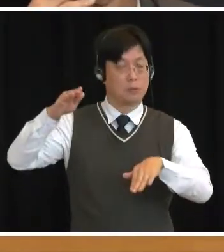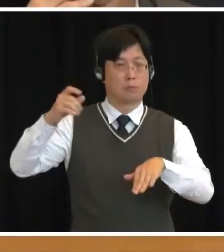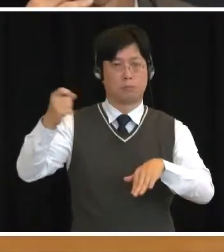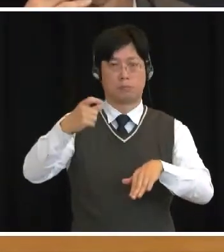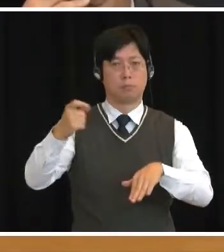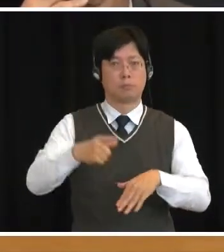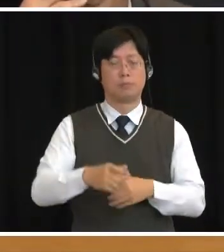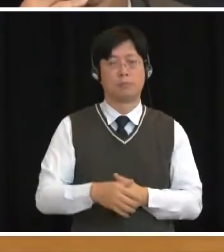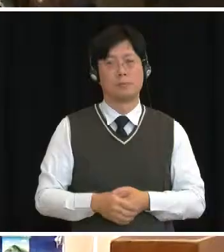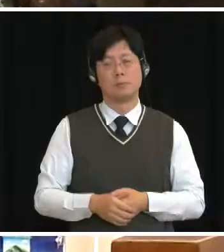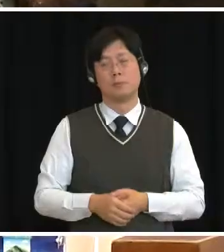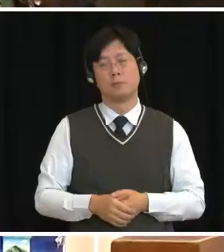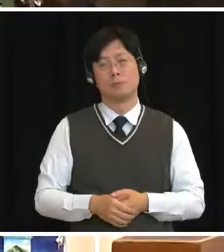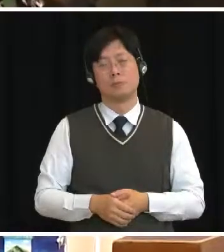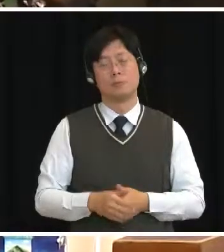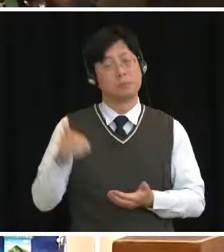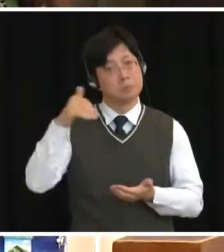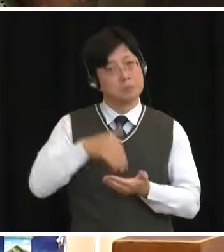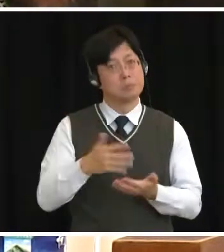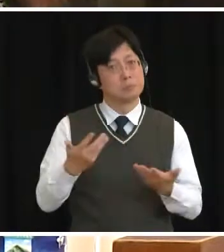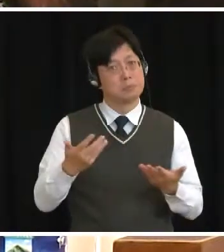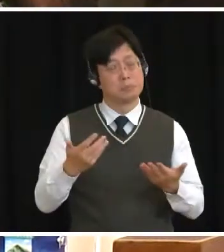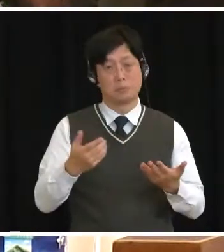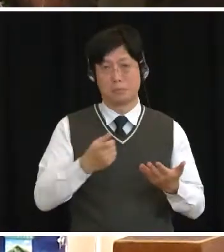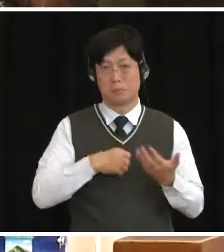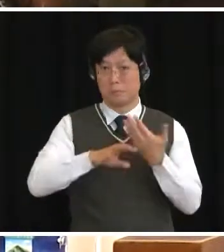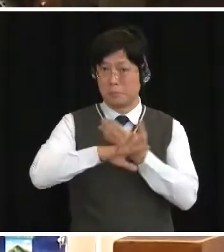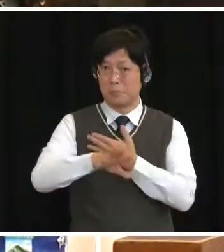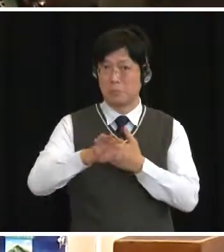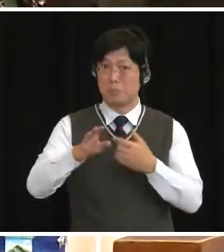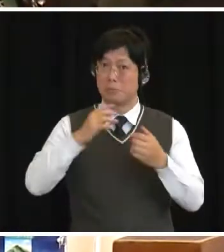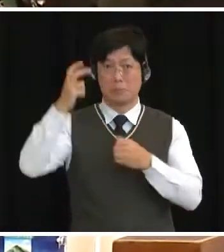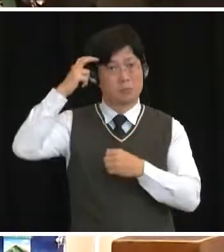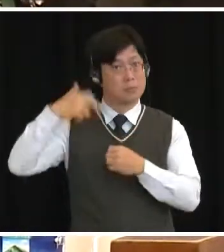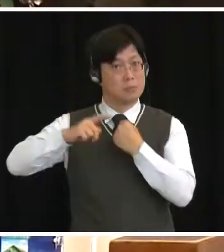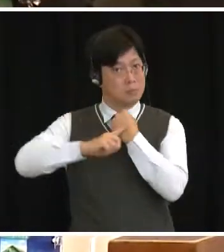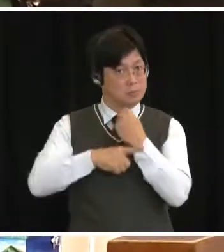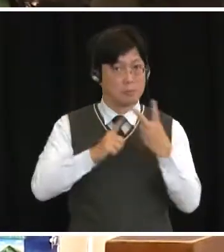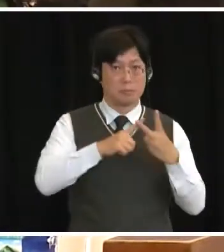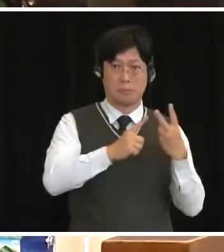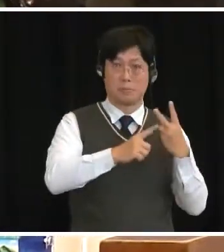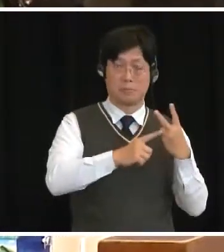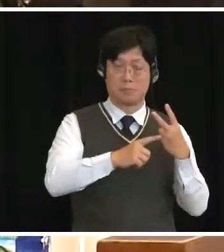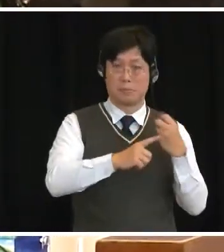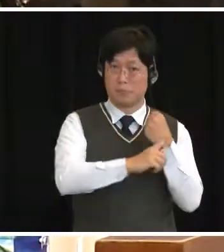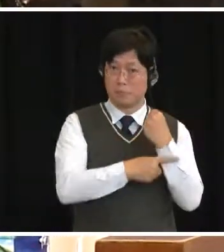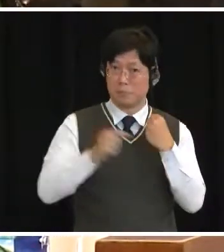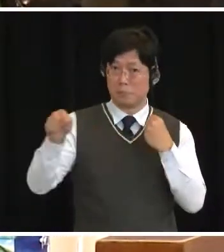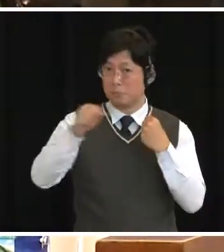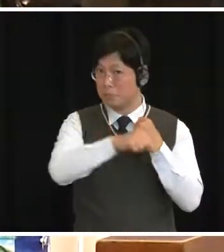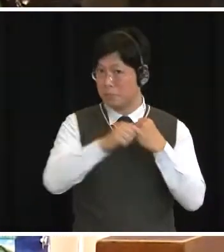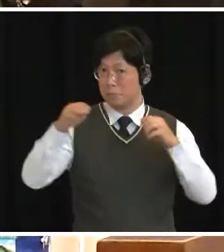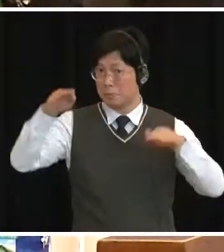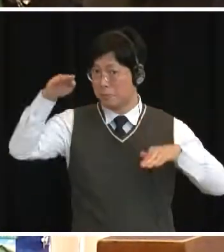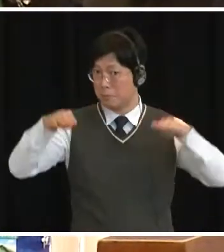The CRC actually is at a higher level in the hierarchy,